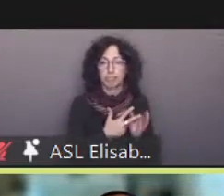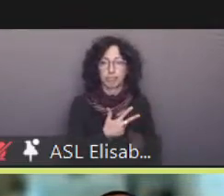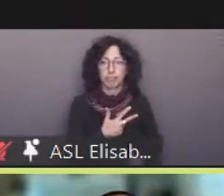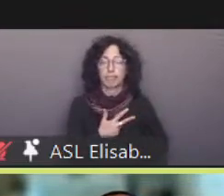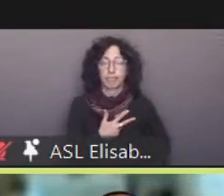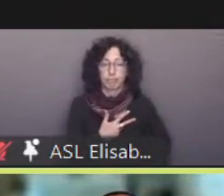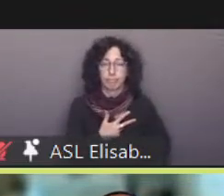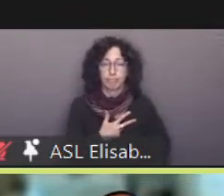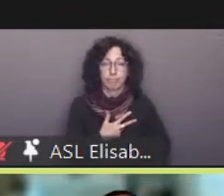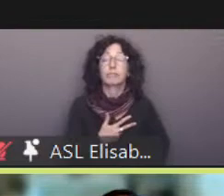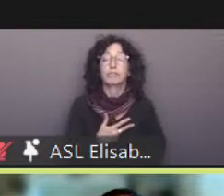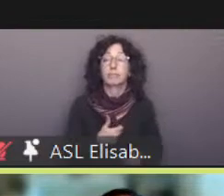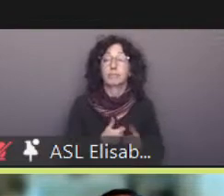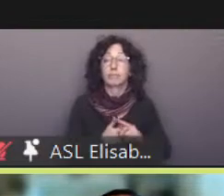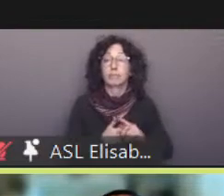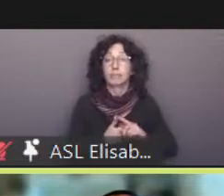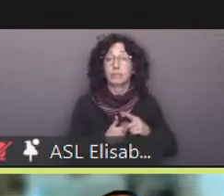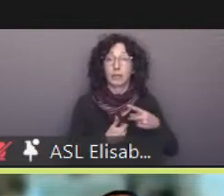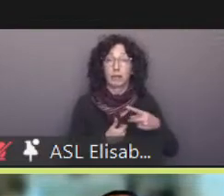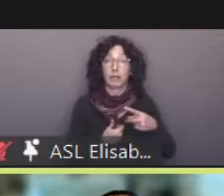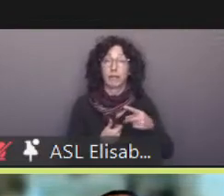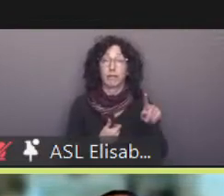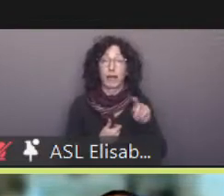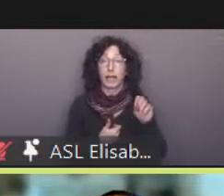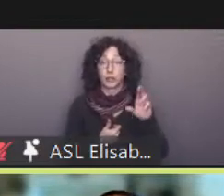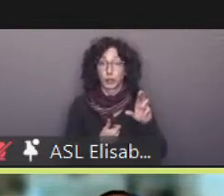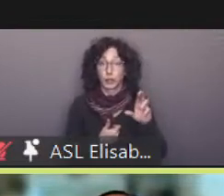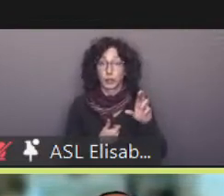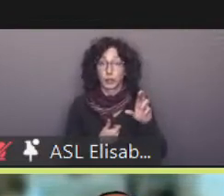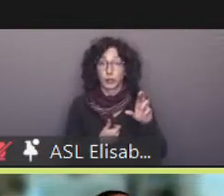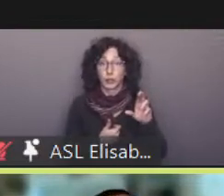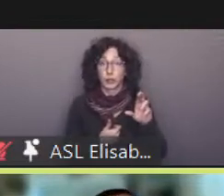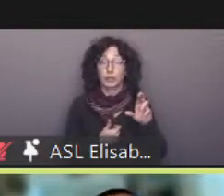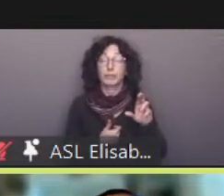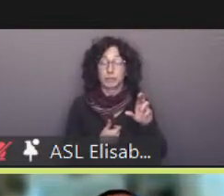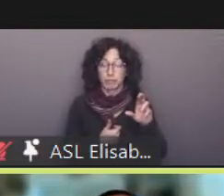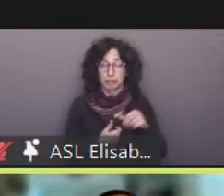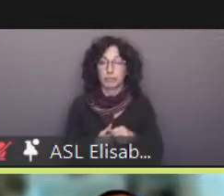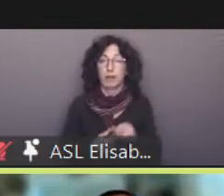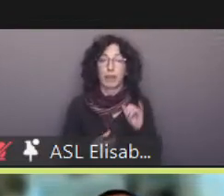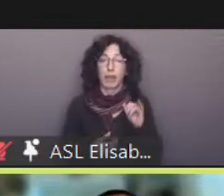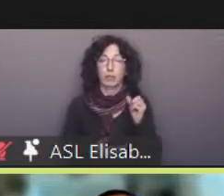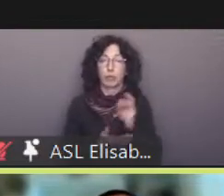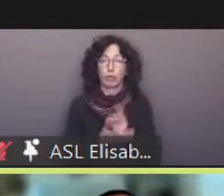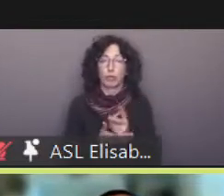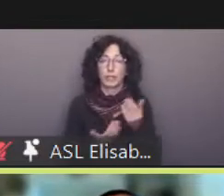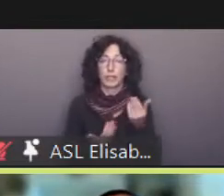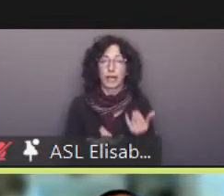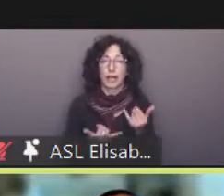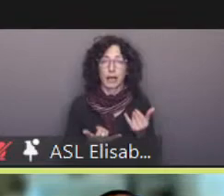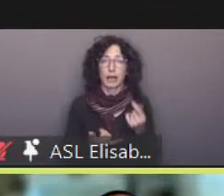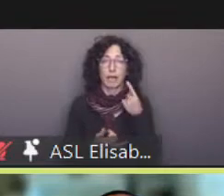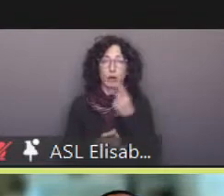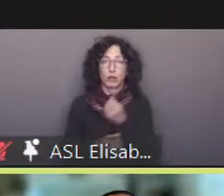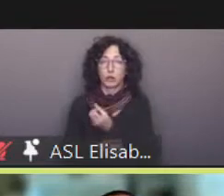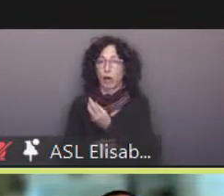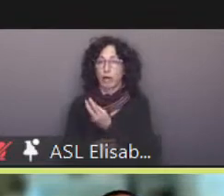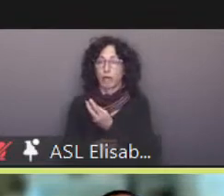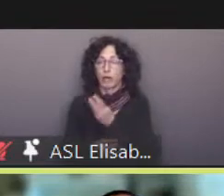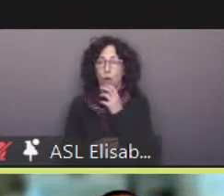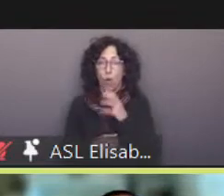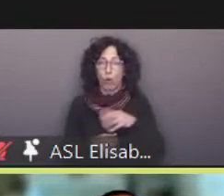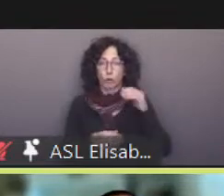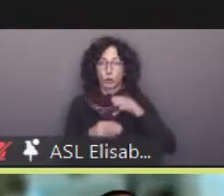use. The Pfizer vaccine was approved today for 12 and older, the